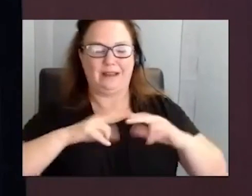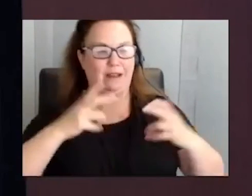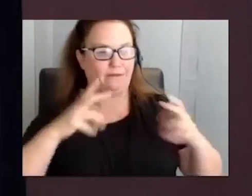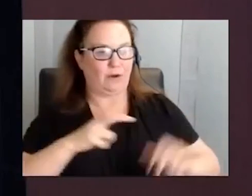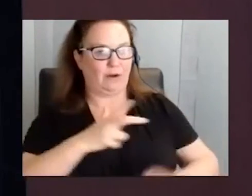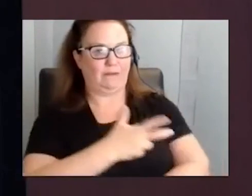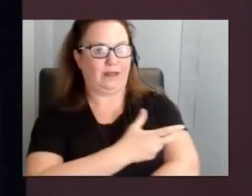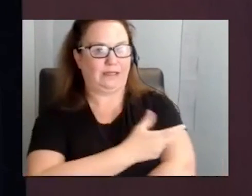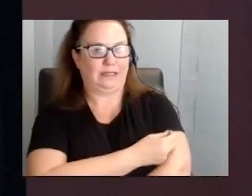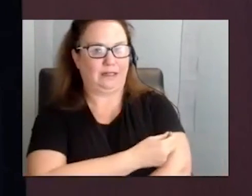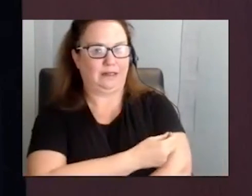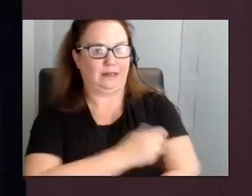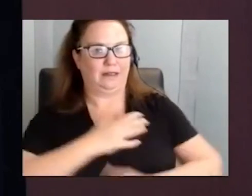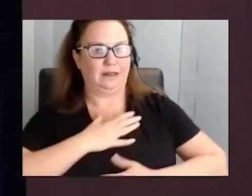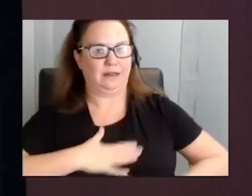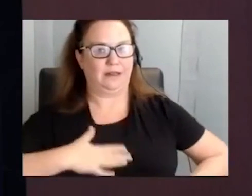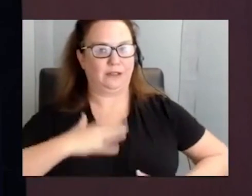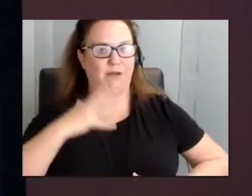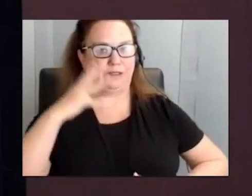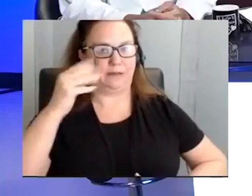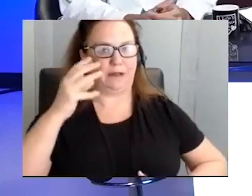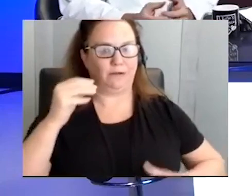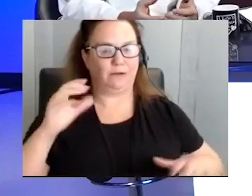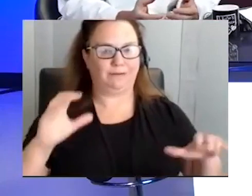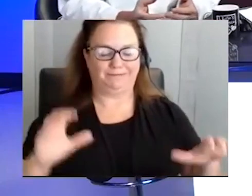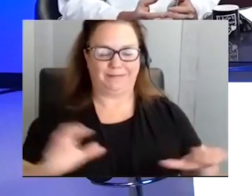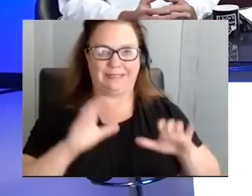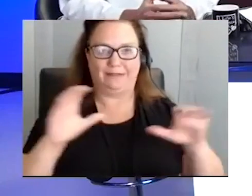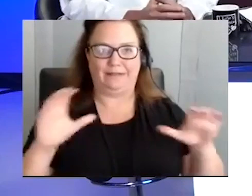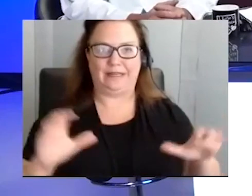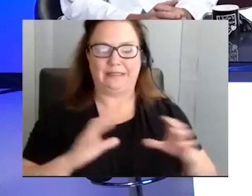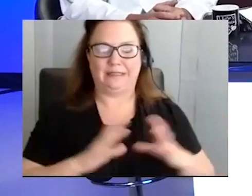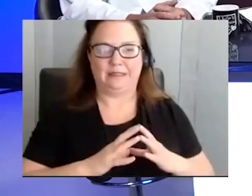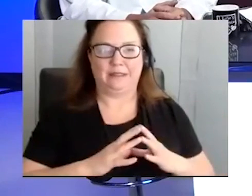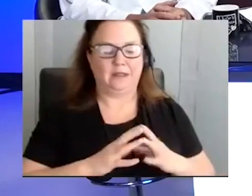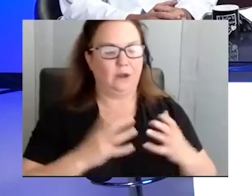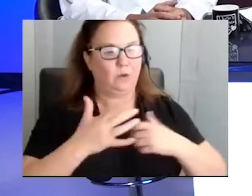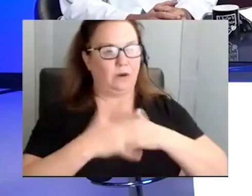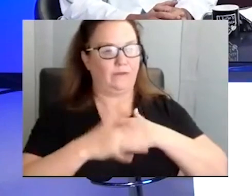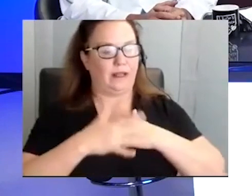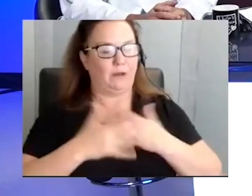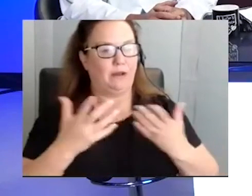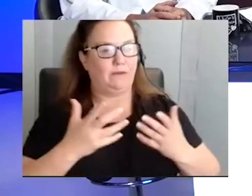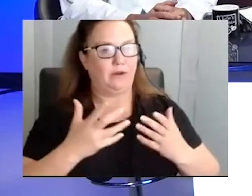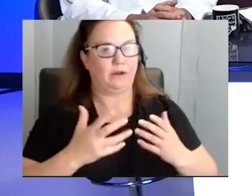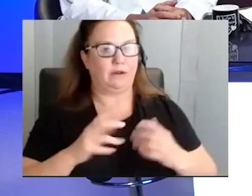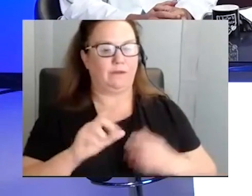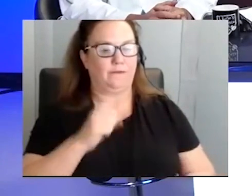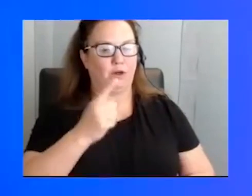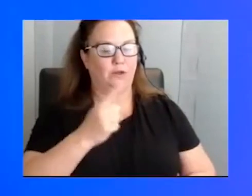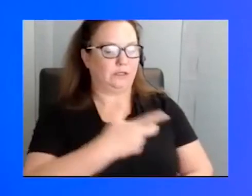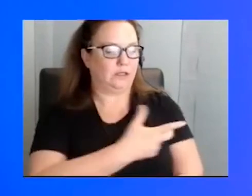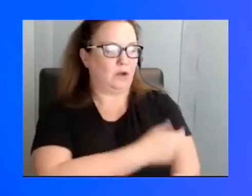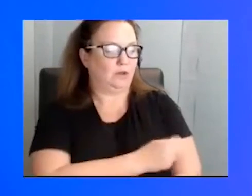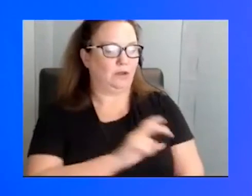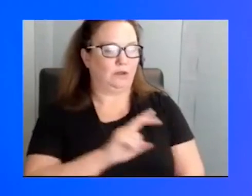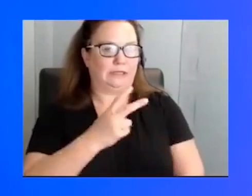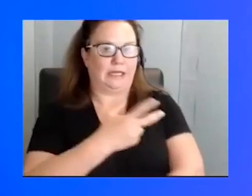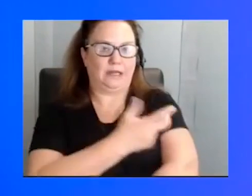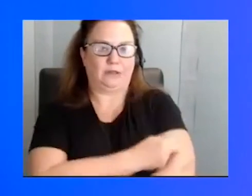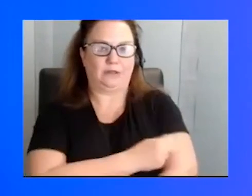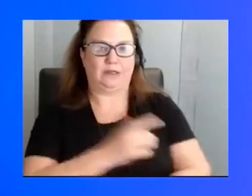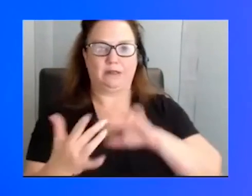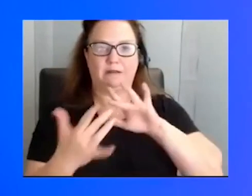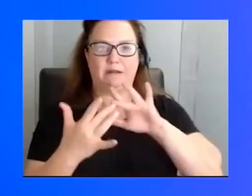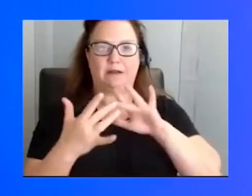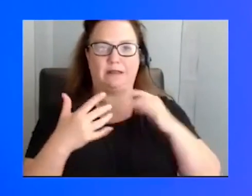vaccinated, enjoy some outdoor activities. Yeah, and we're available here too if you're needing any first or second doses as well. Please contact the health